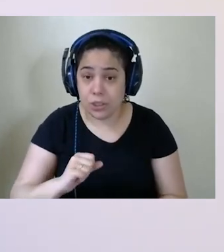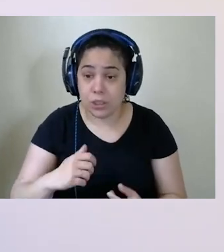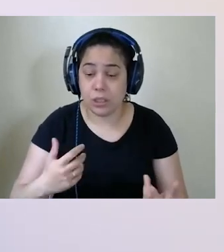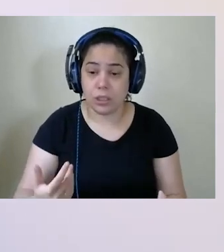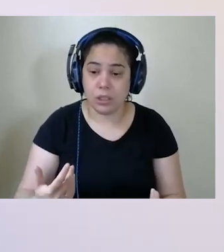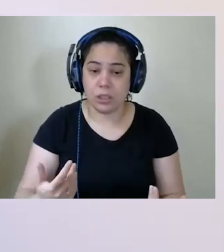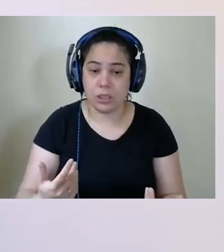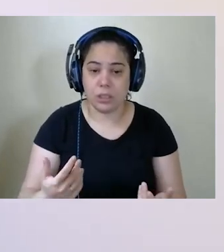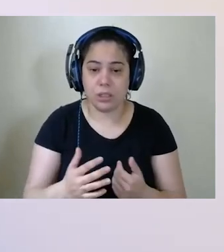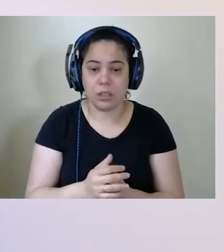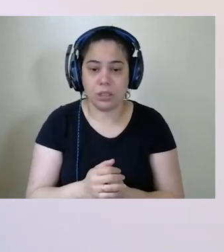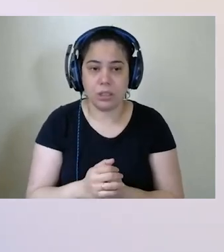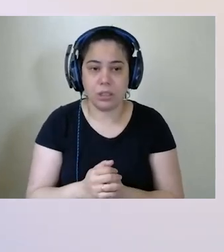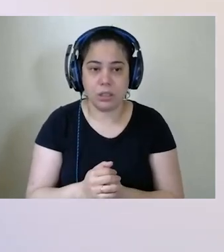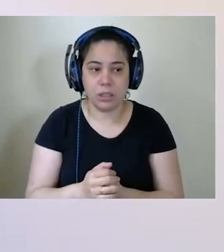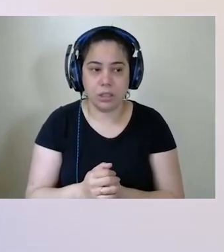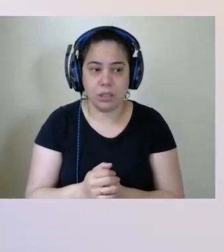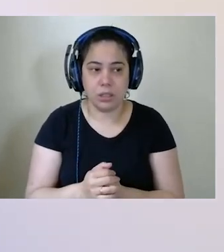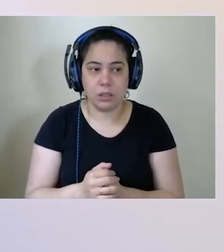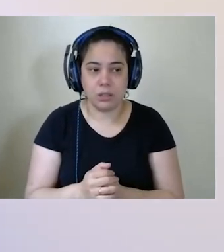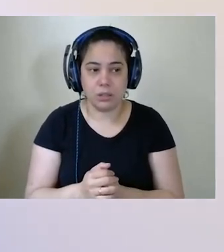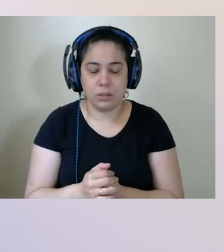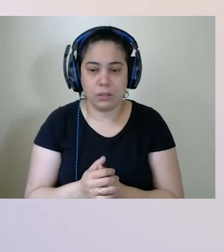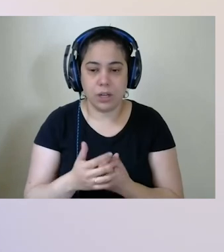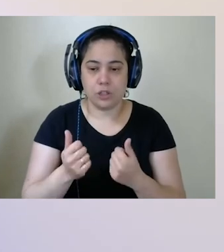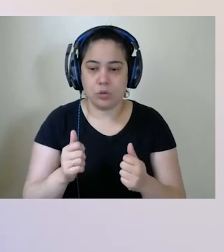the depredations of aging and